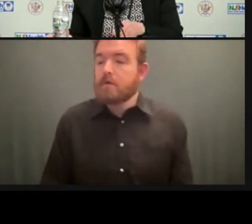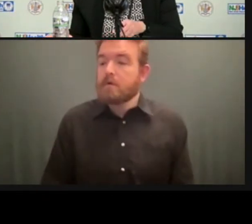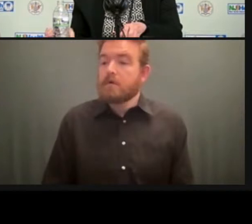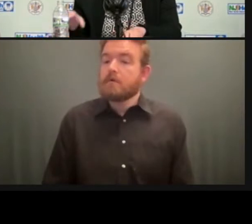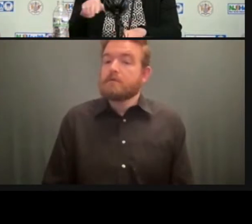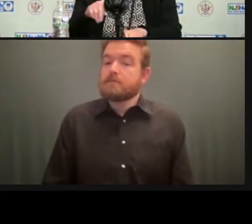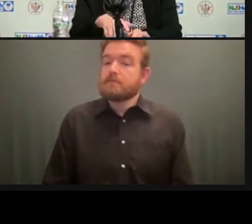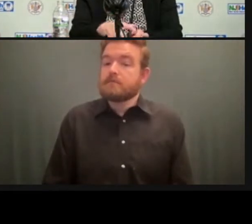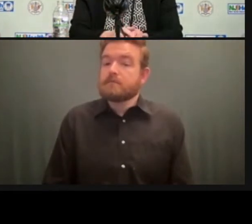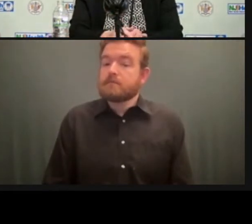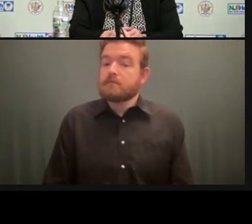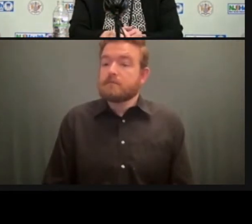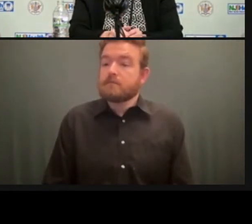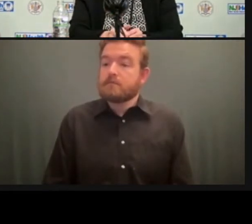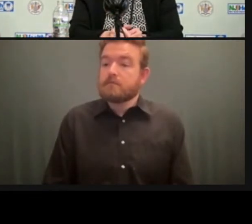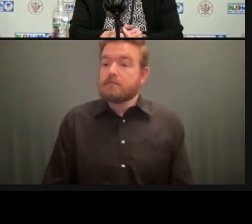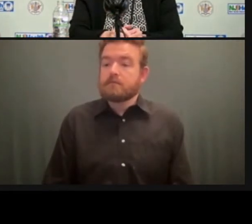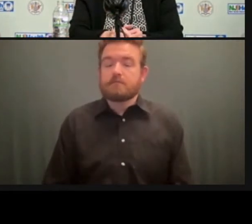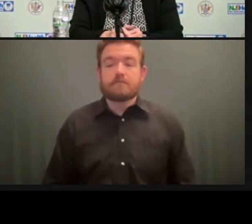No comment